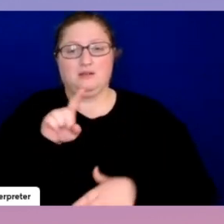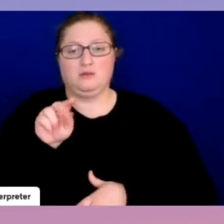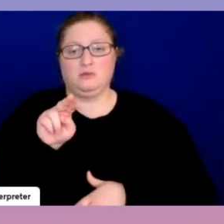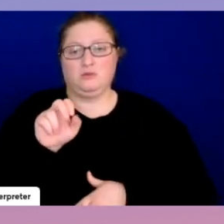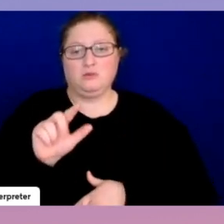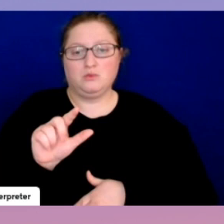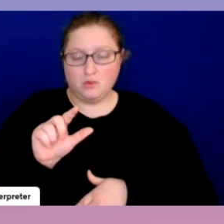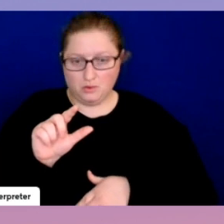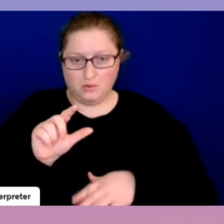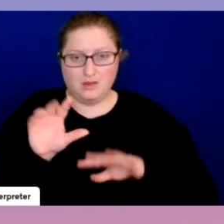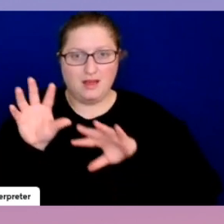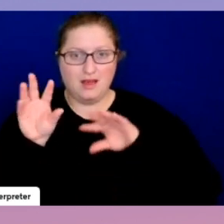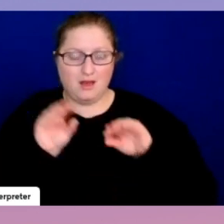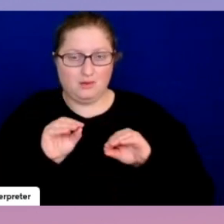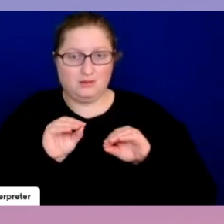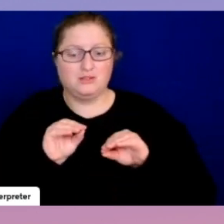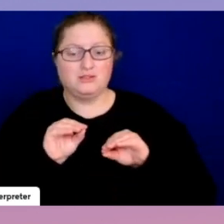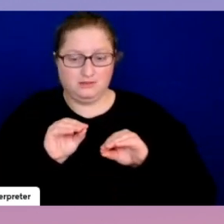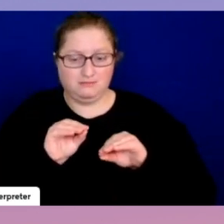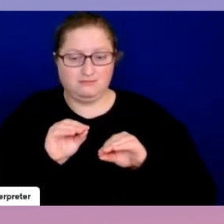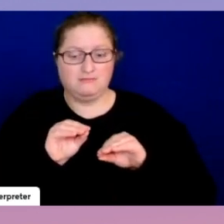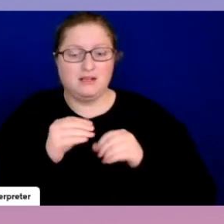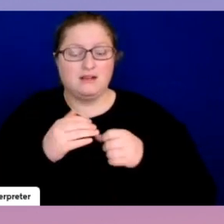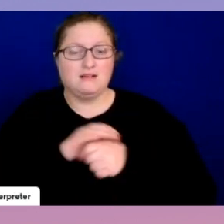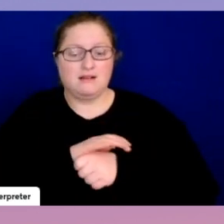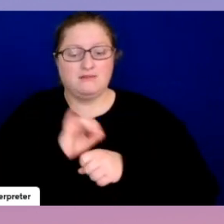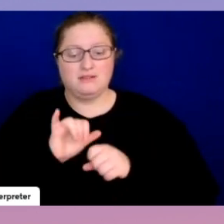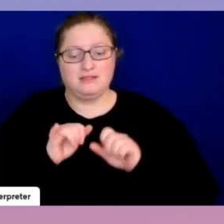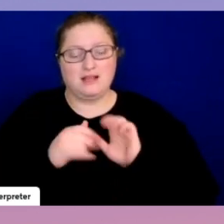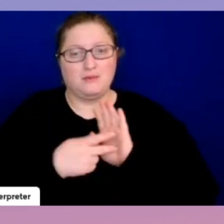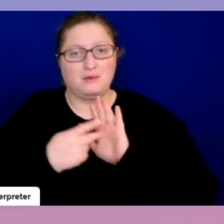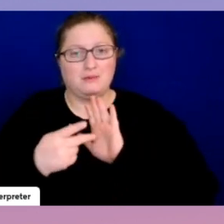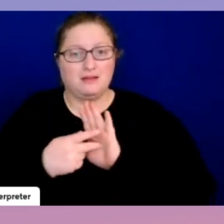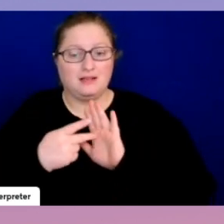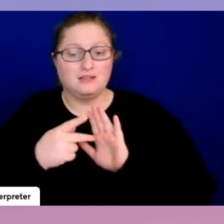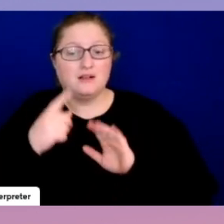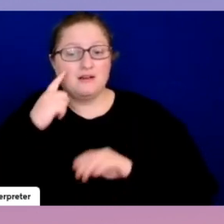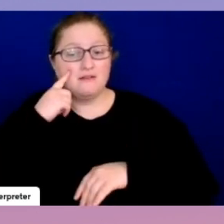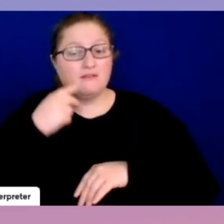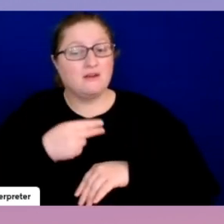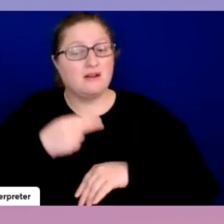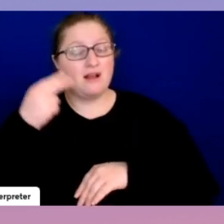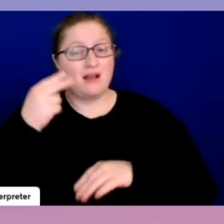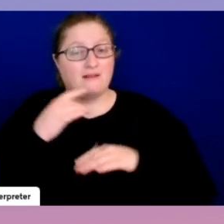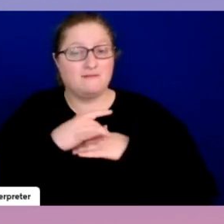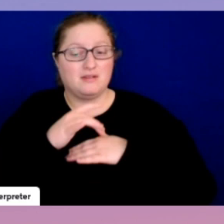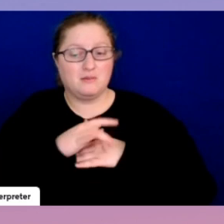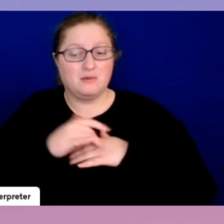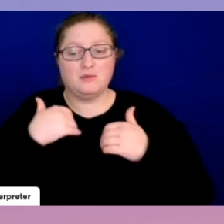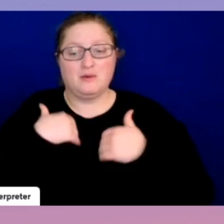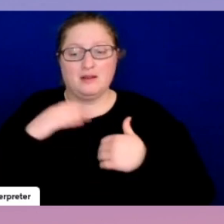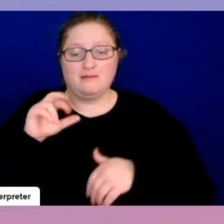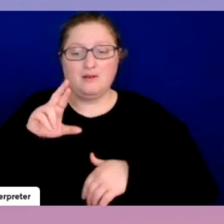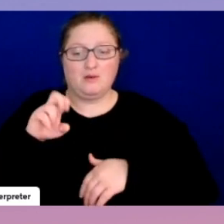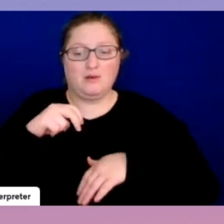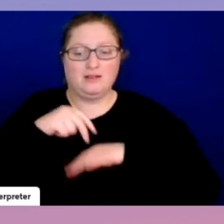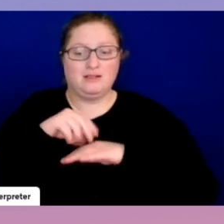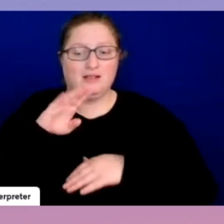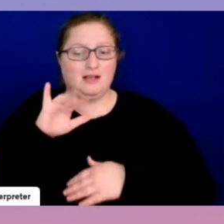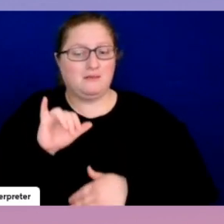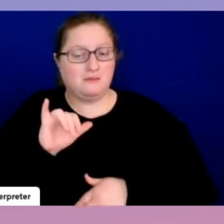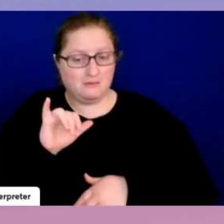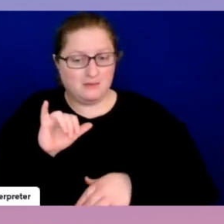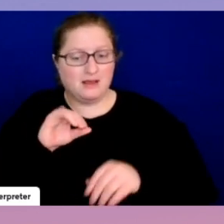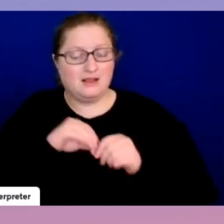replication. In order to tackle high availability, we have a cold standby instance in the adjacent zone where